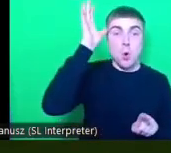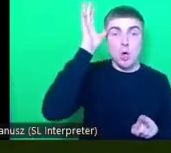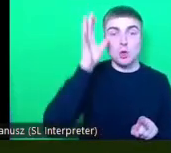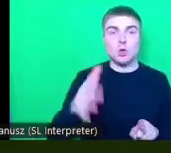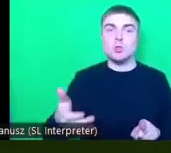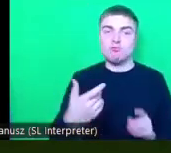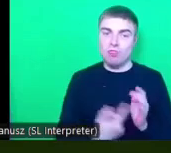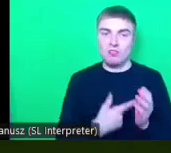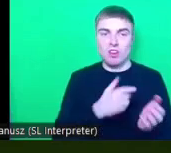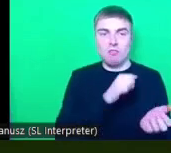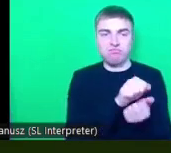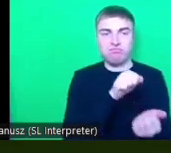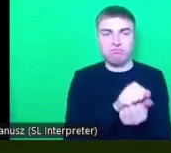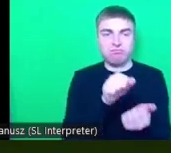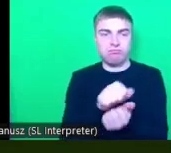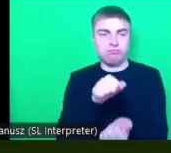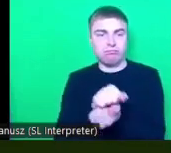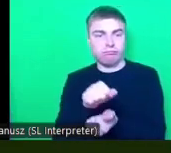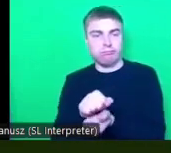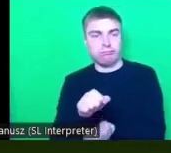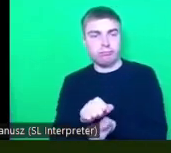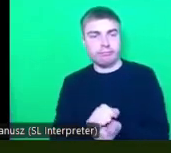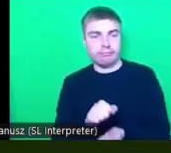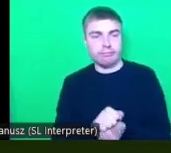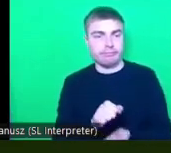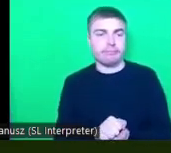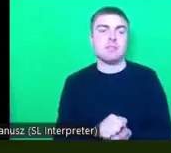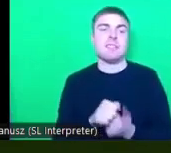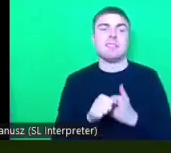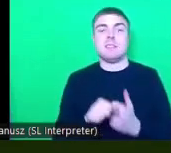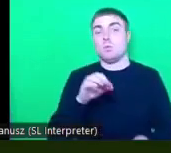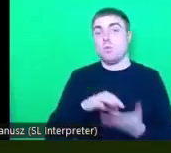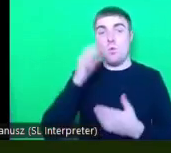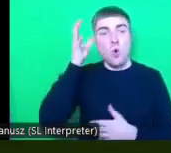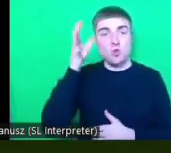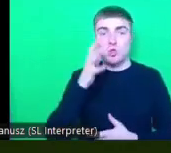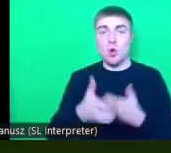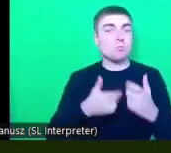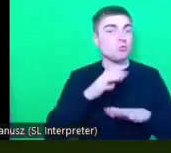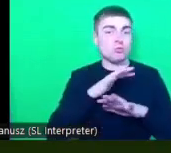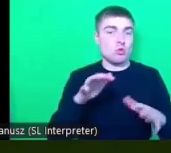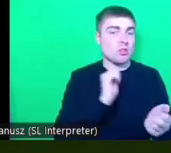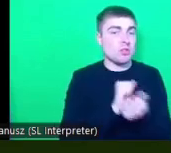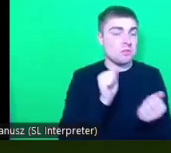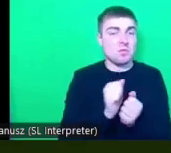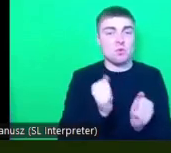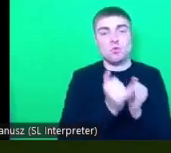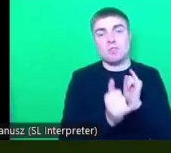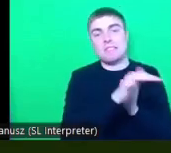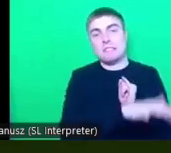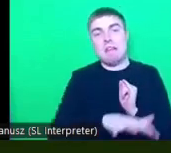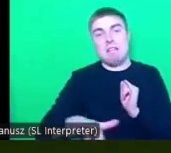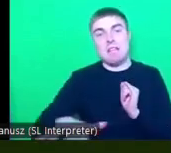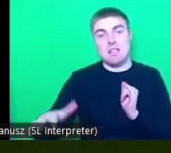high browsing damage levels in many areas in Sweden, and the moose